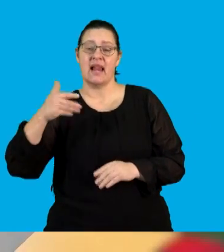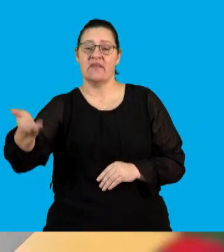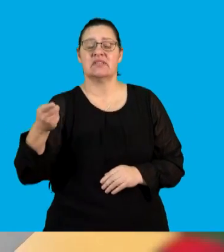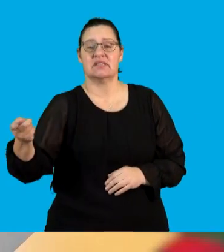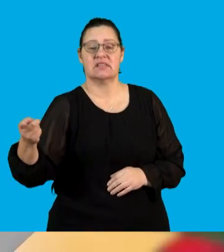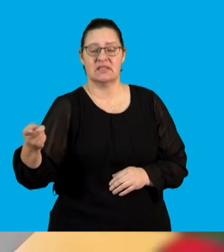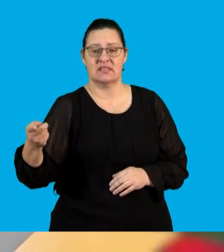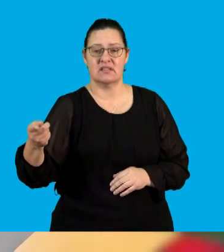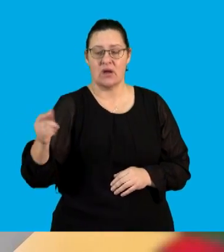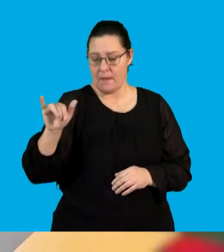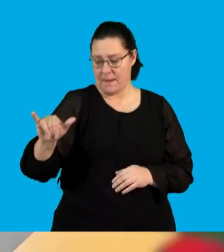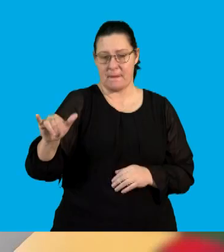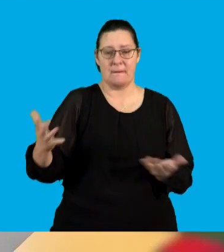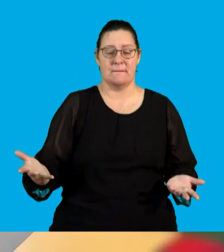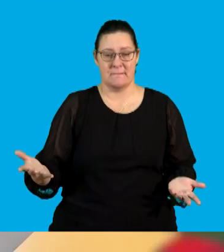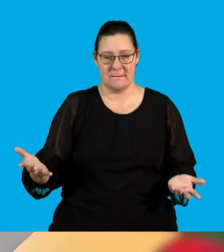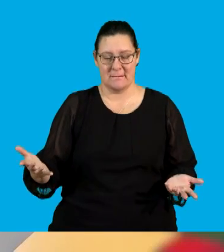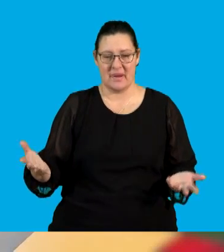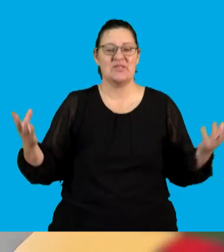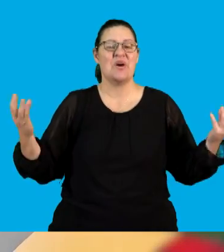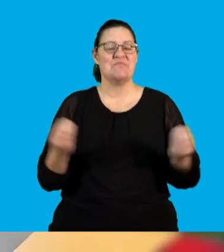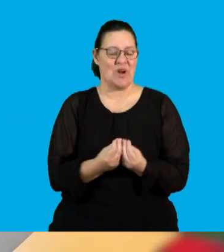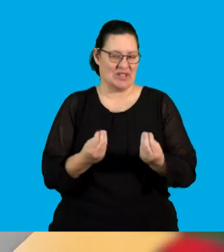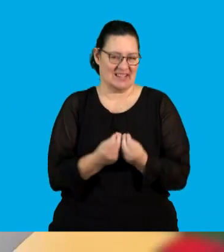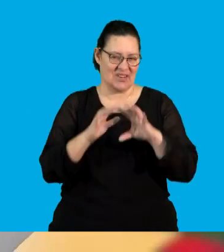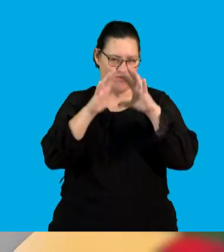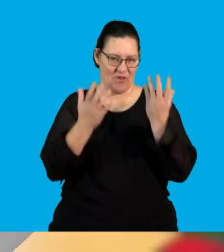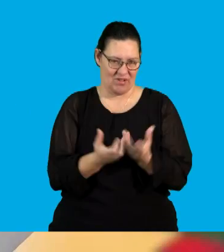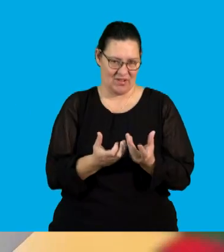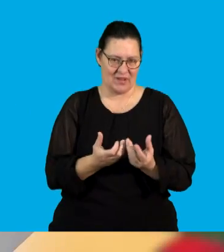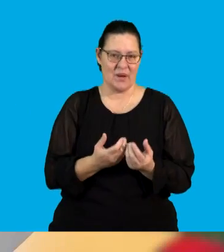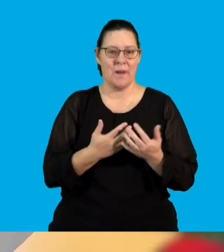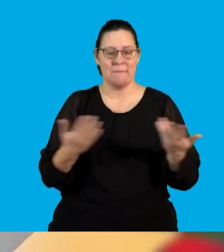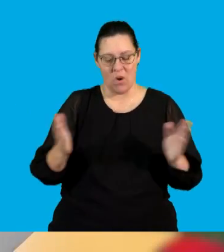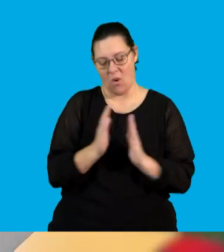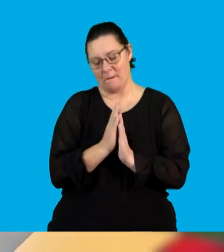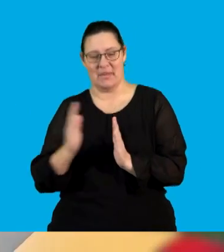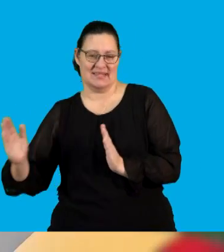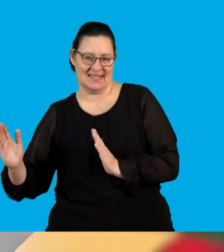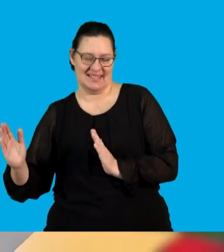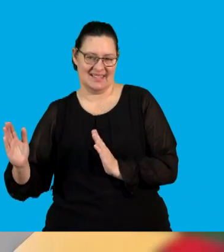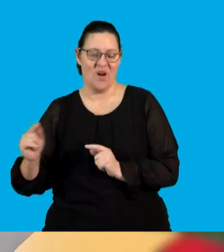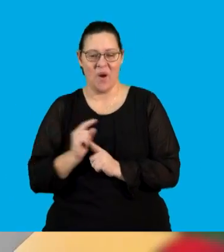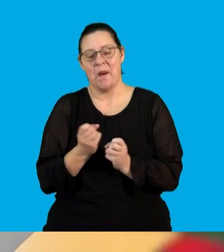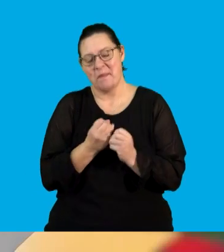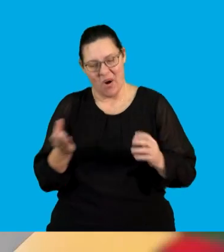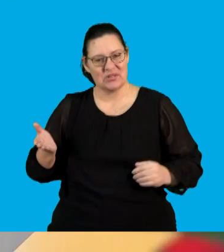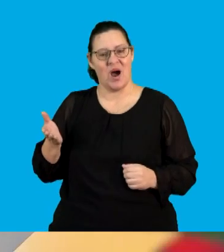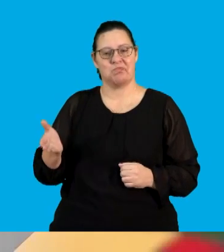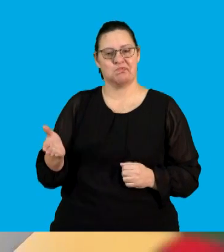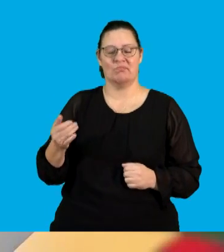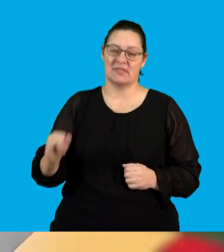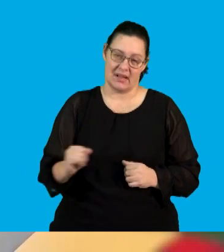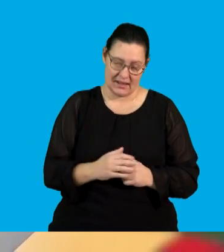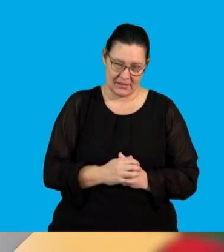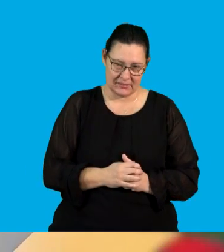going to react. Some of it will still remain. So therefore, the product, the overall product is going to be still basic, because most of the